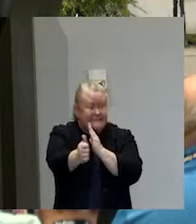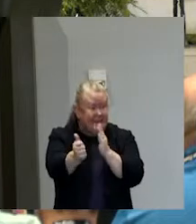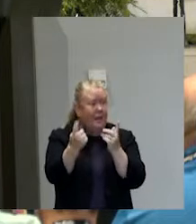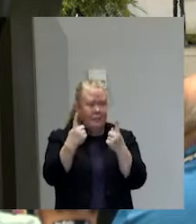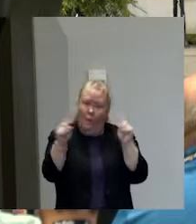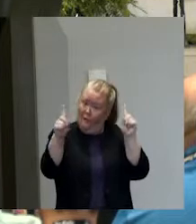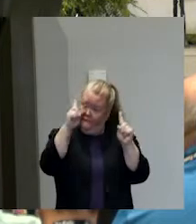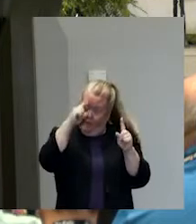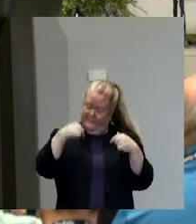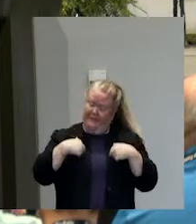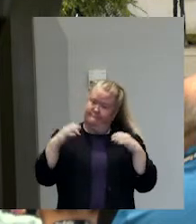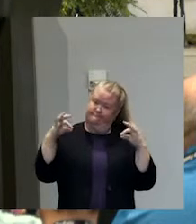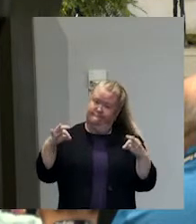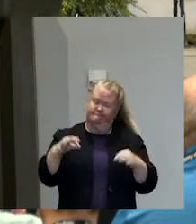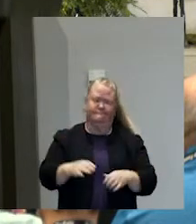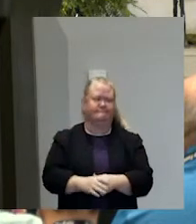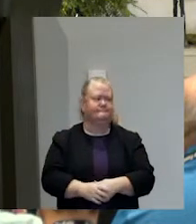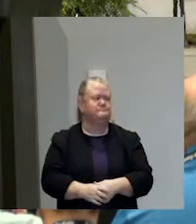for me.